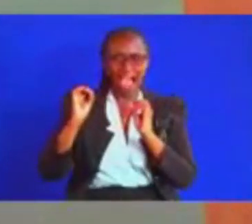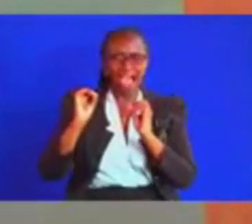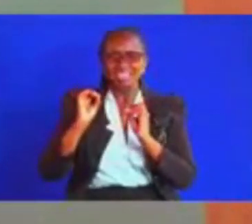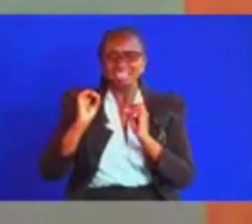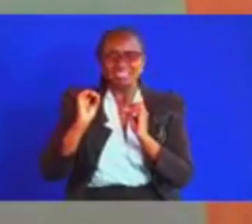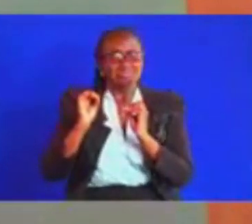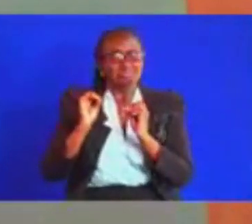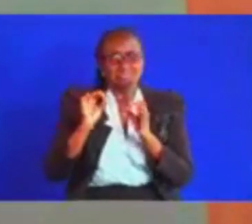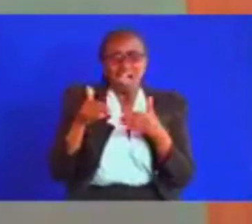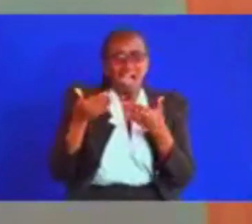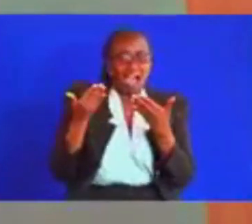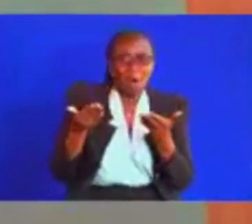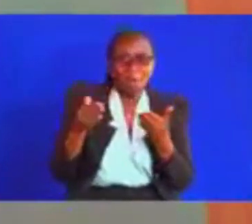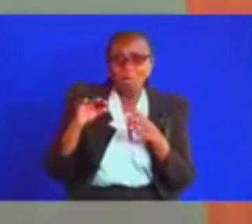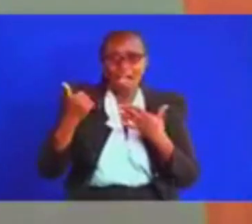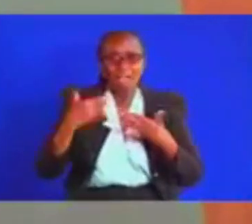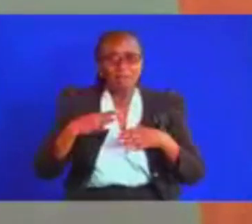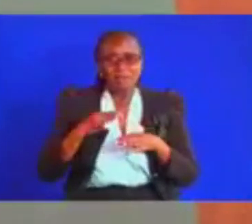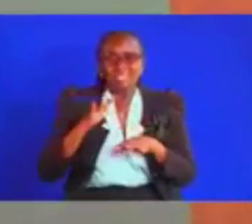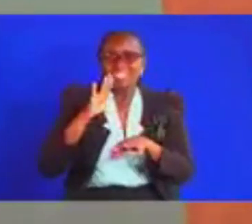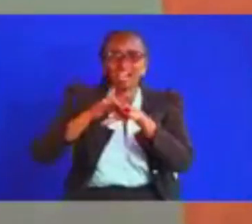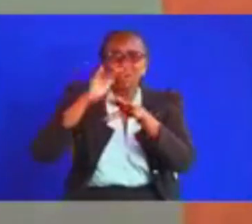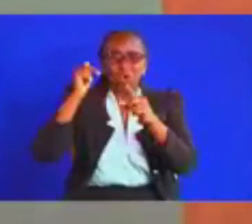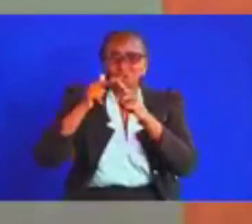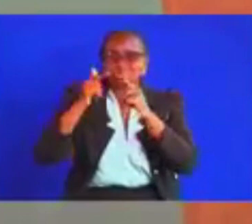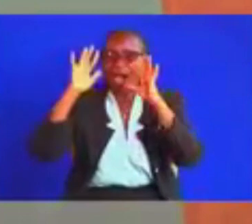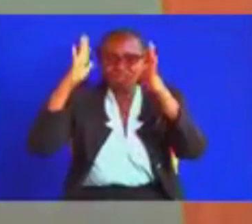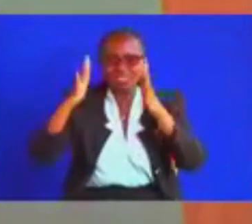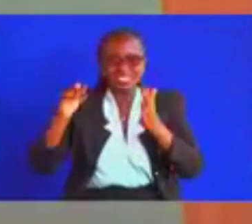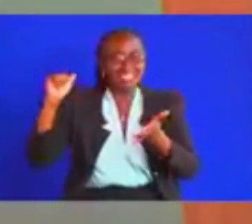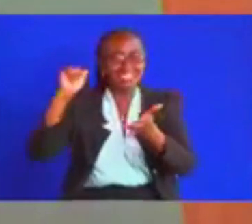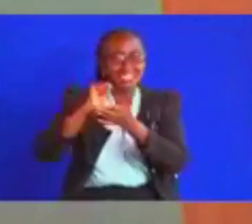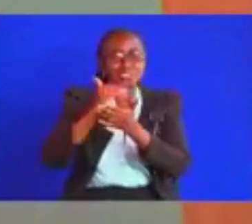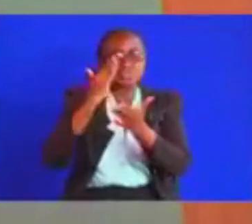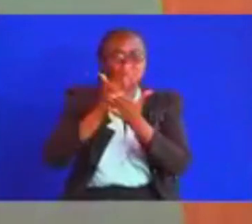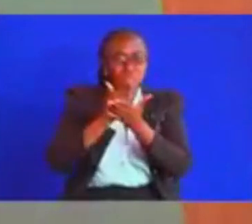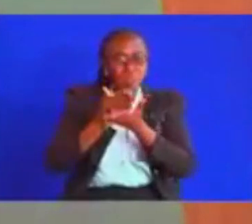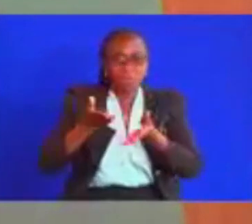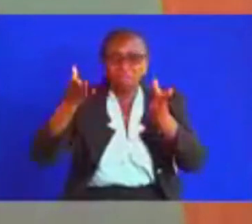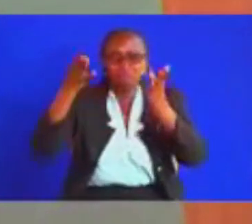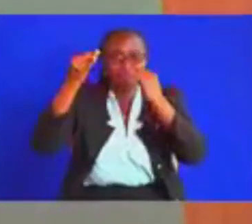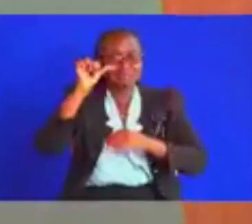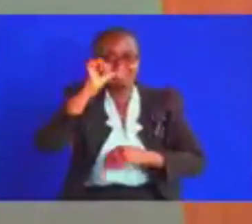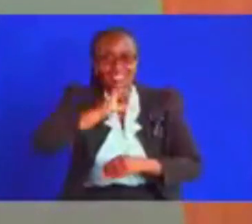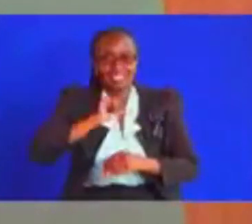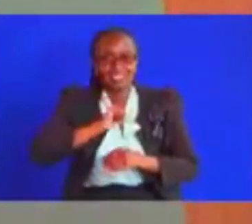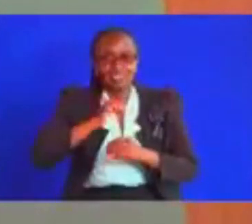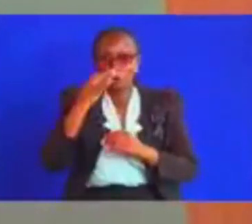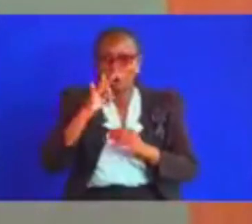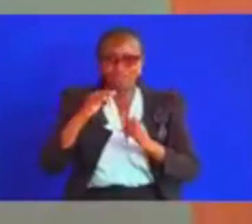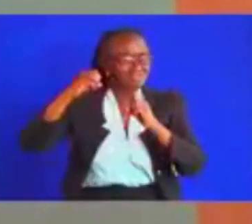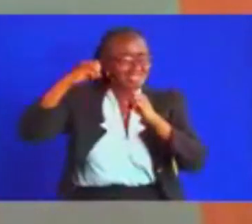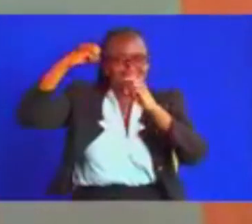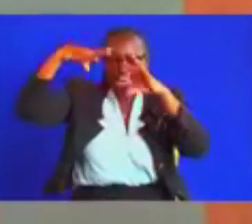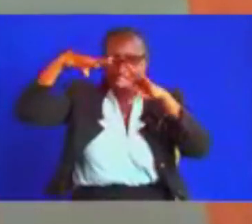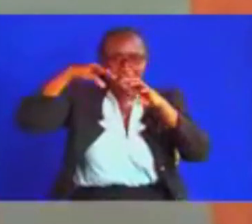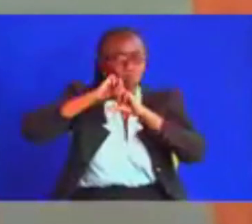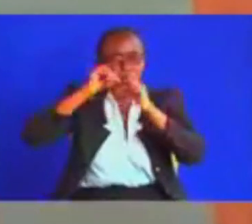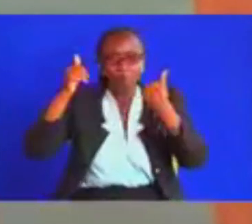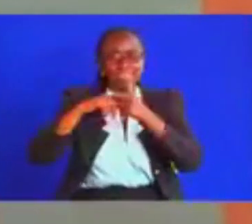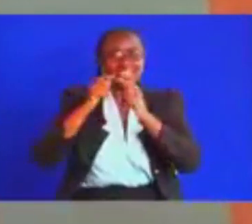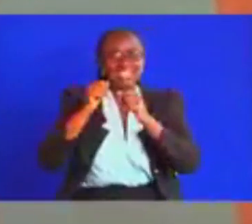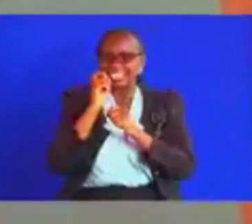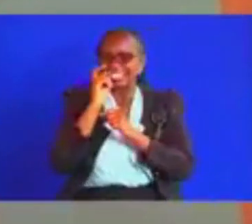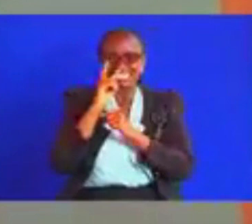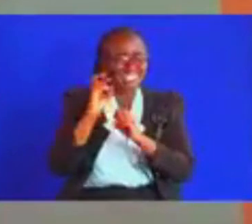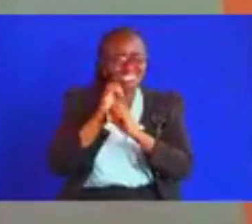people. It's a call to appreciate the fact that we've been now given the advantage of marvelous light, and we can see